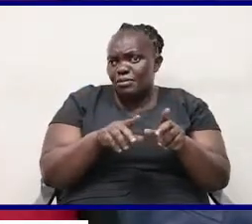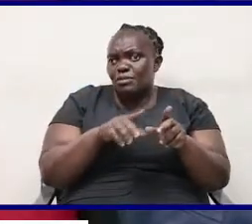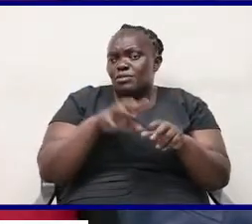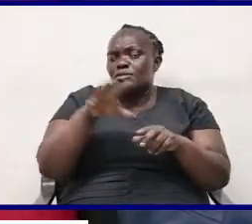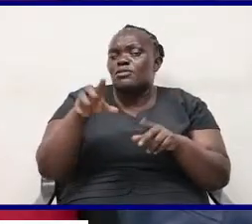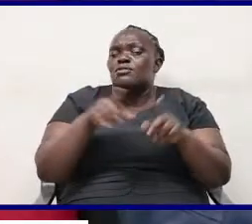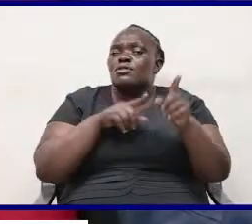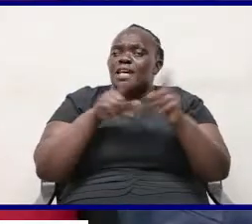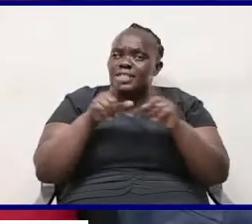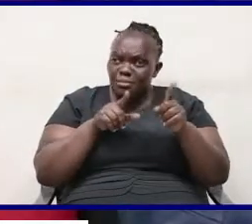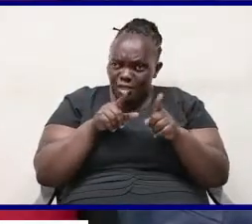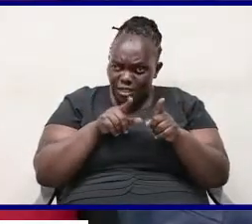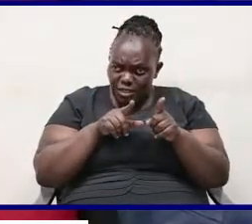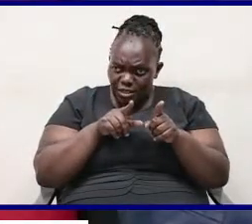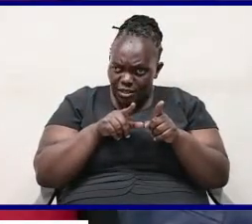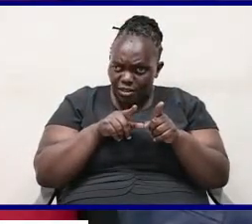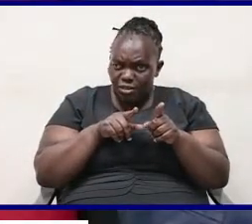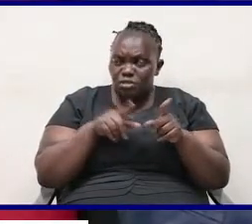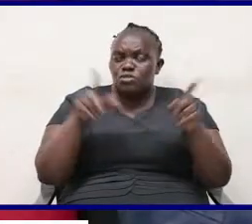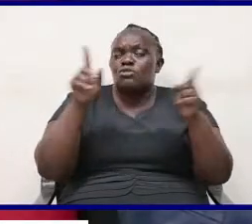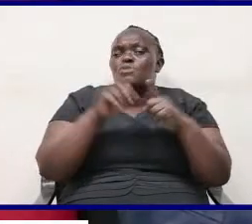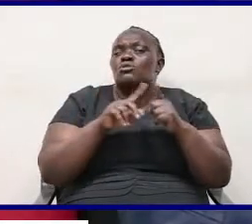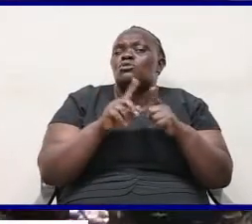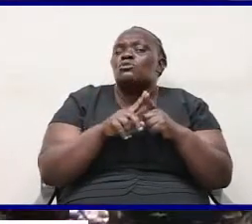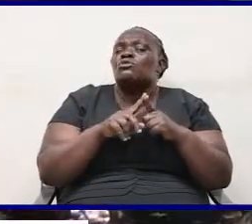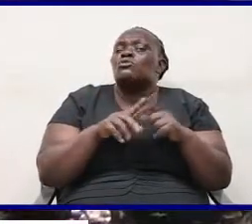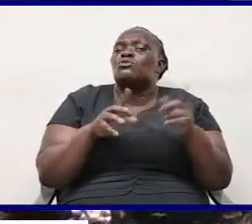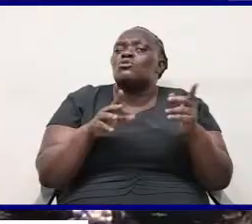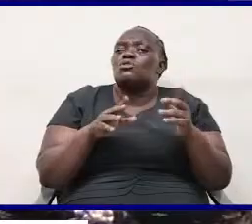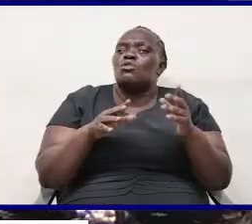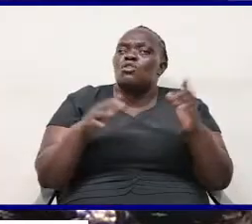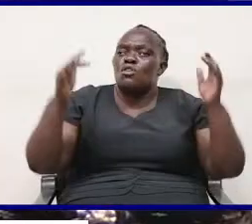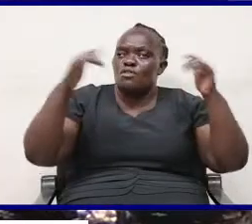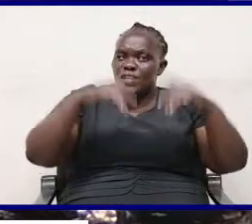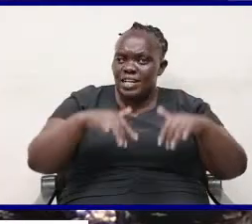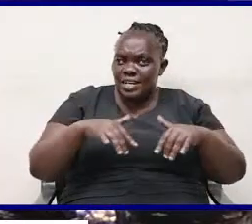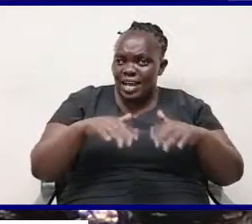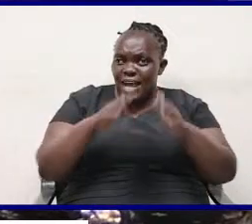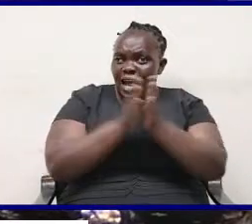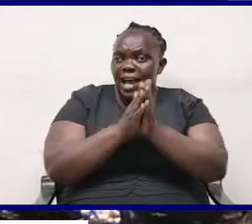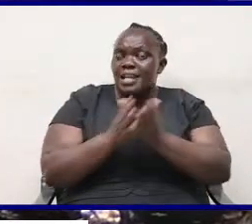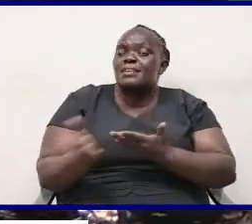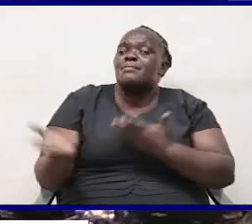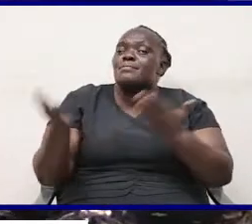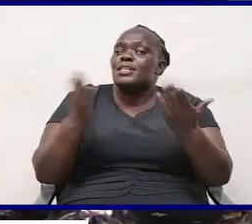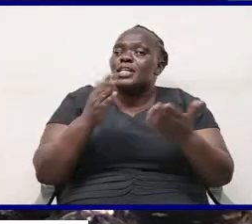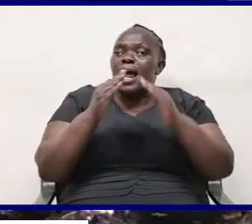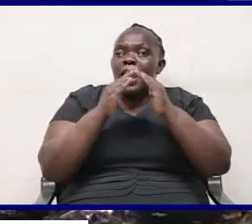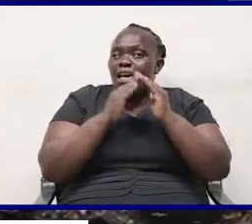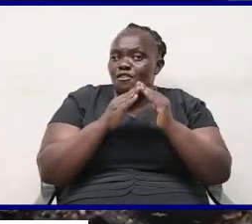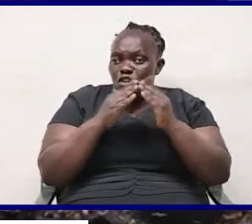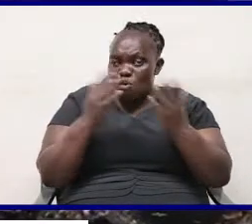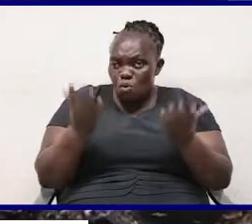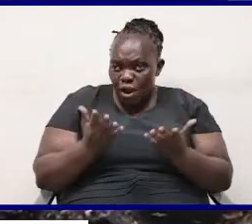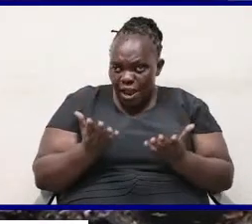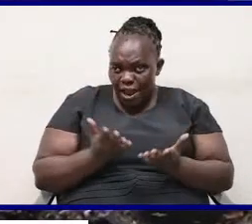to entertainment to conferencing, and bringing it to a level